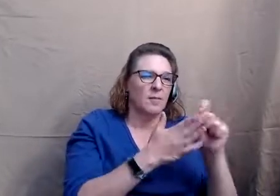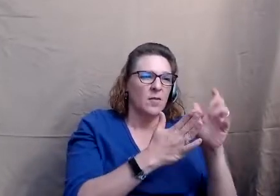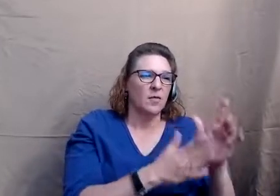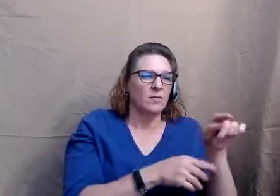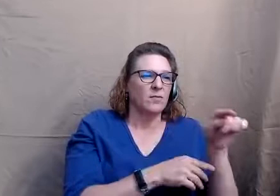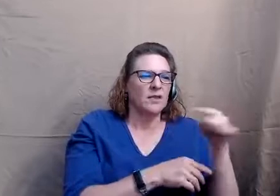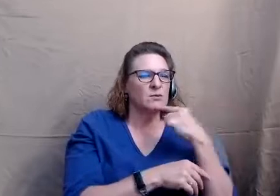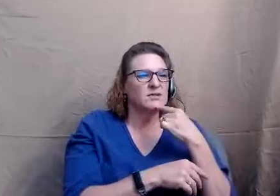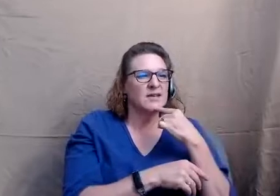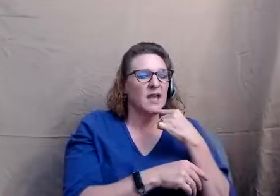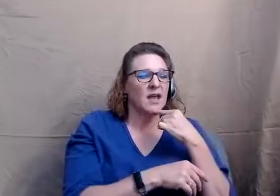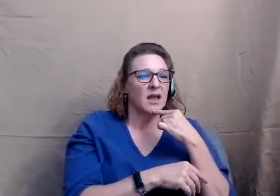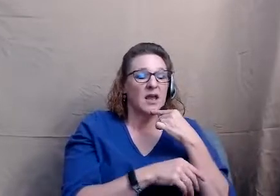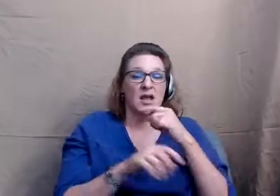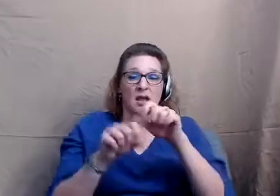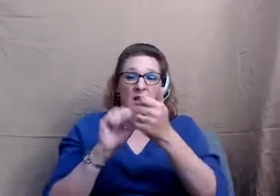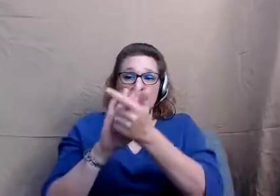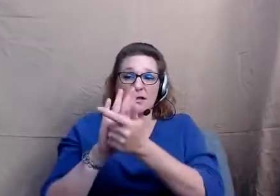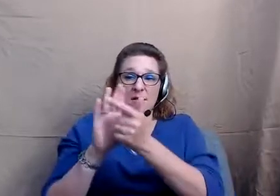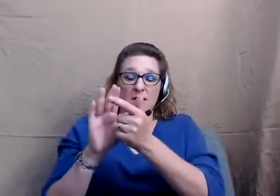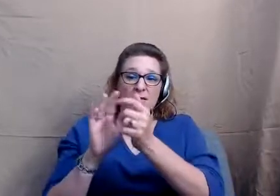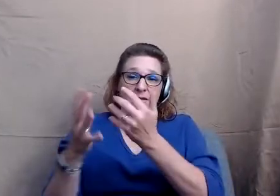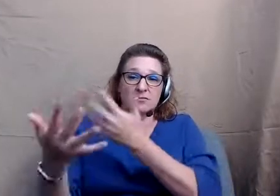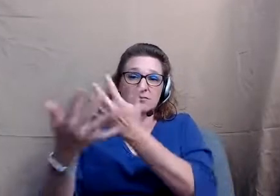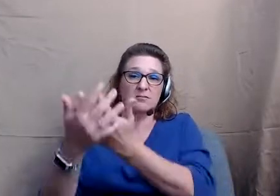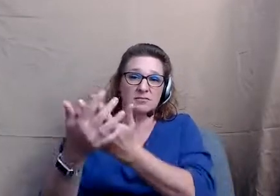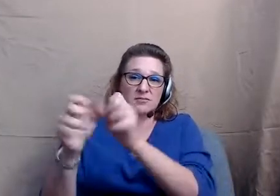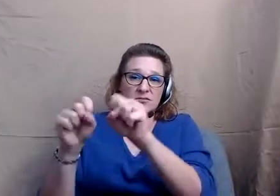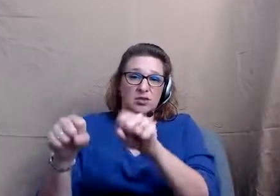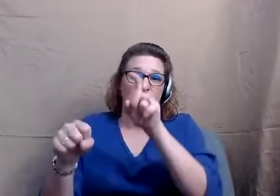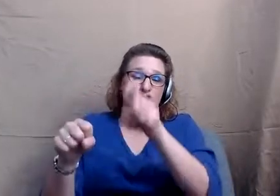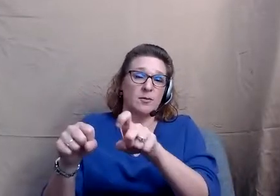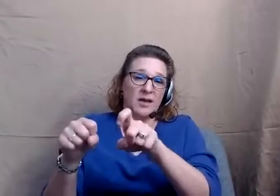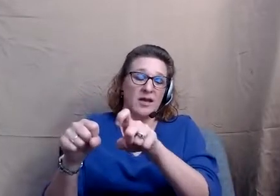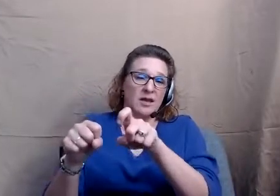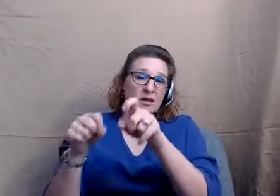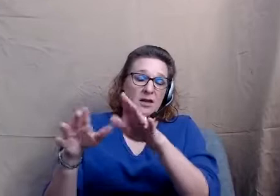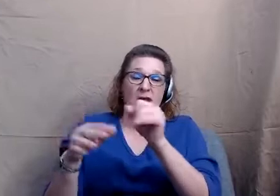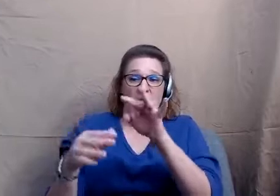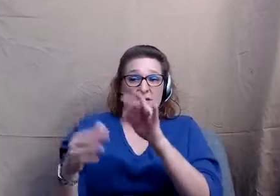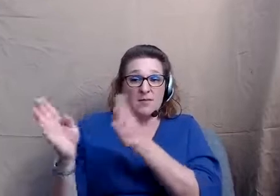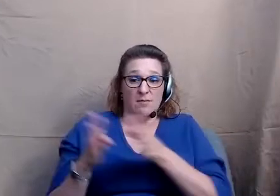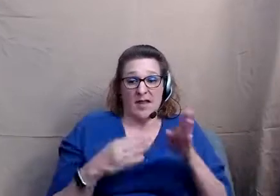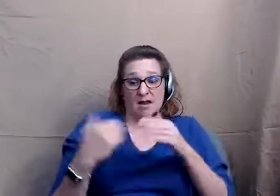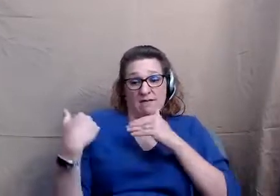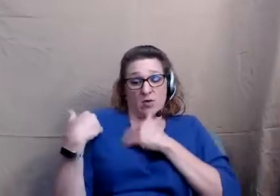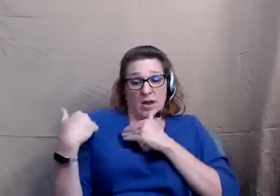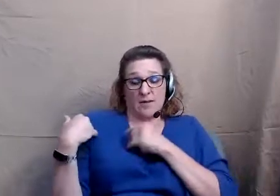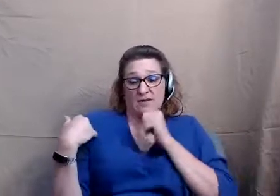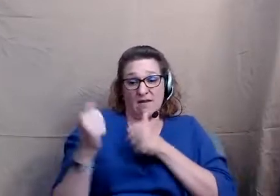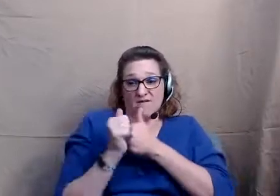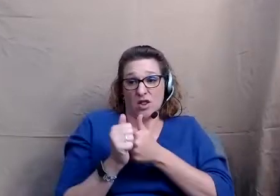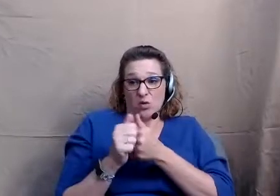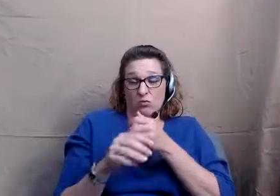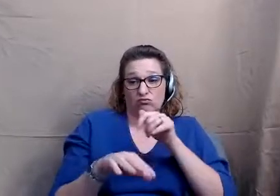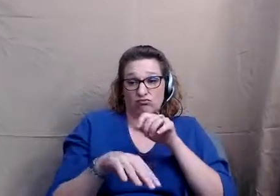would say that the carceral system actually should be the stick if the accountability plan is not followed. That you get